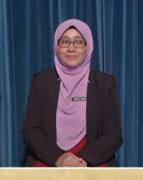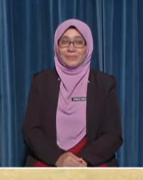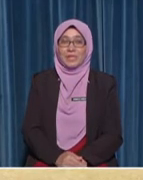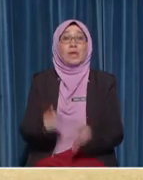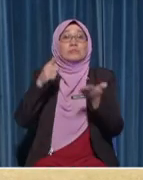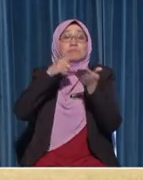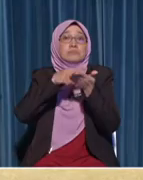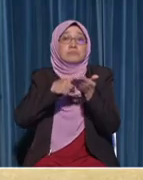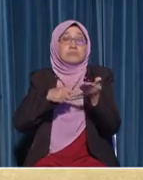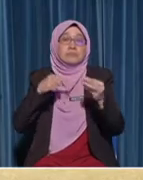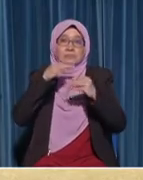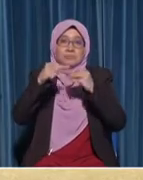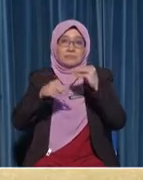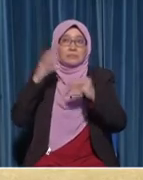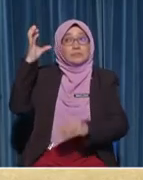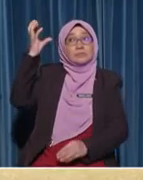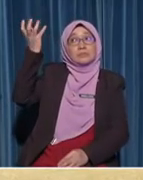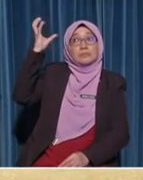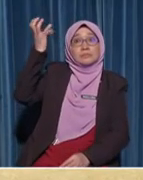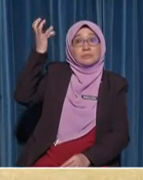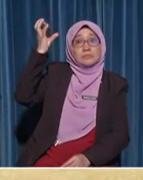What about the bulb?